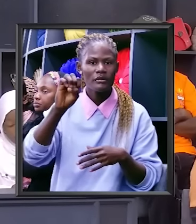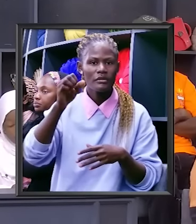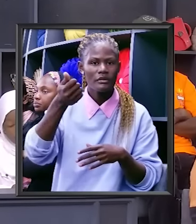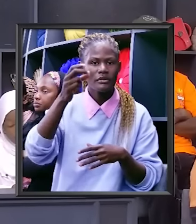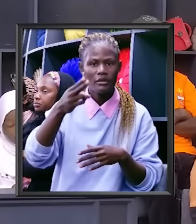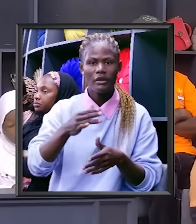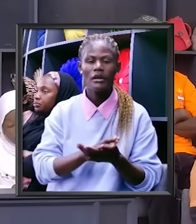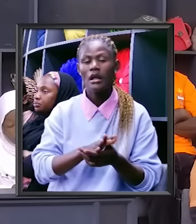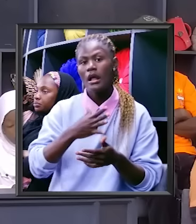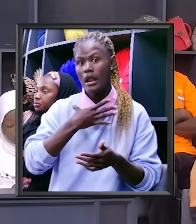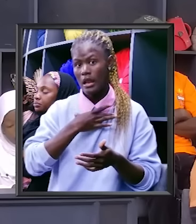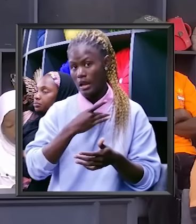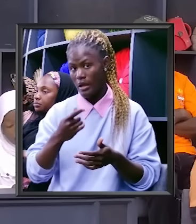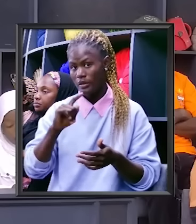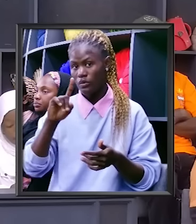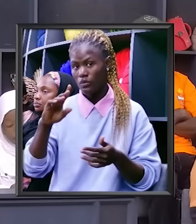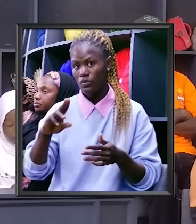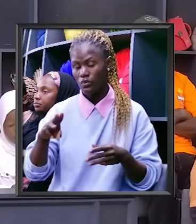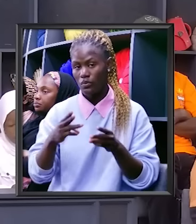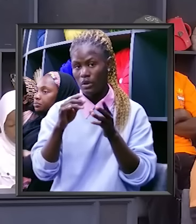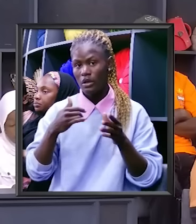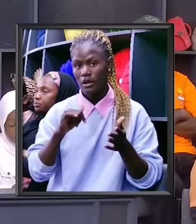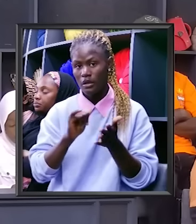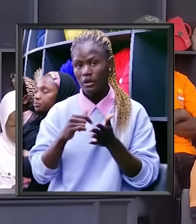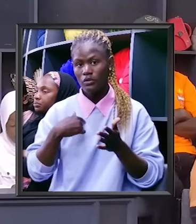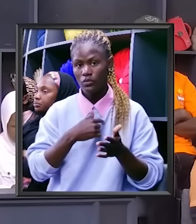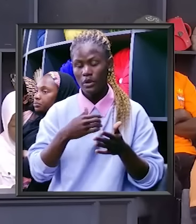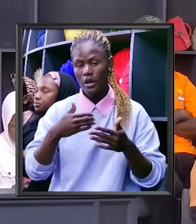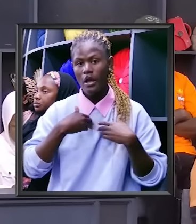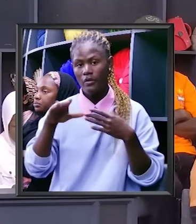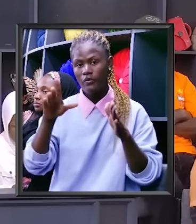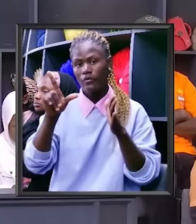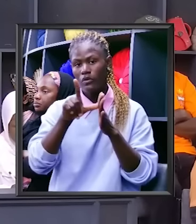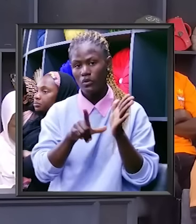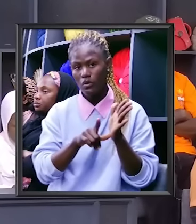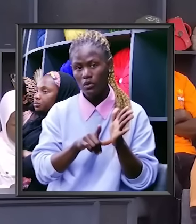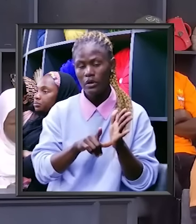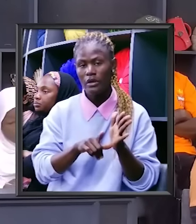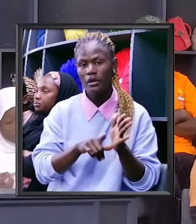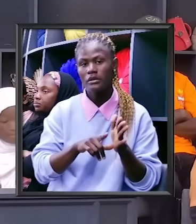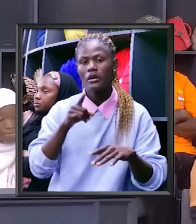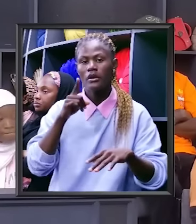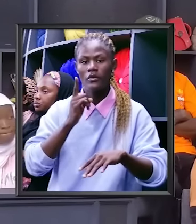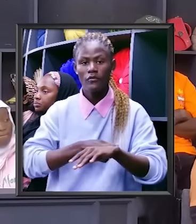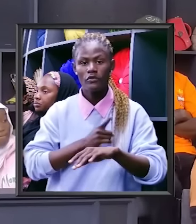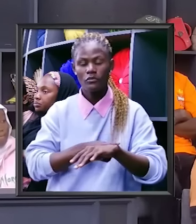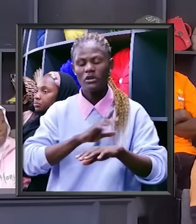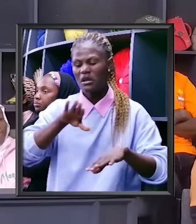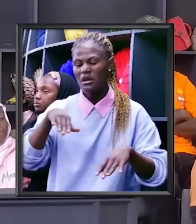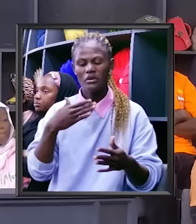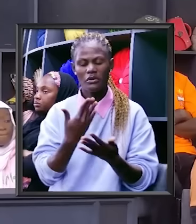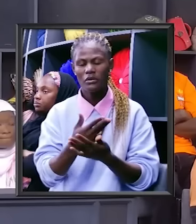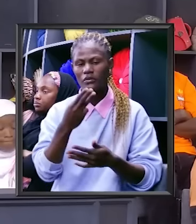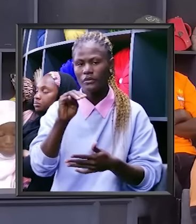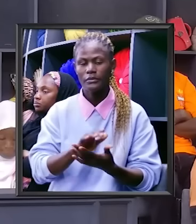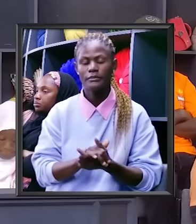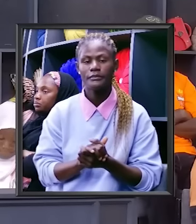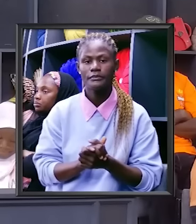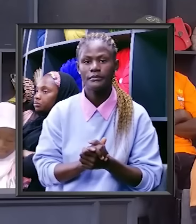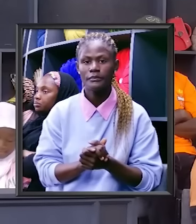Just the way we have a career lawyers, career footballers, and the rest.